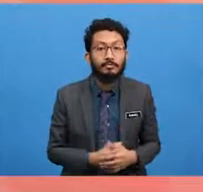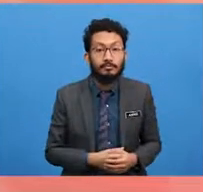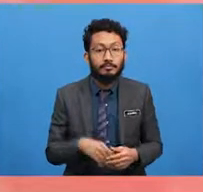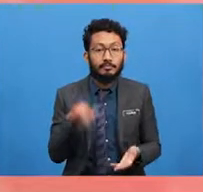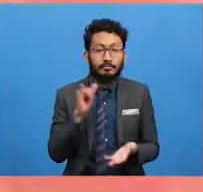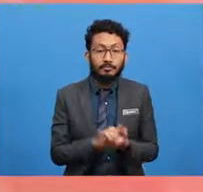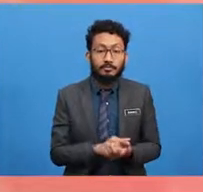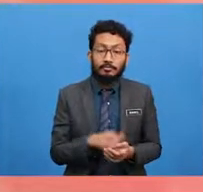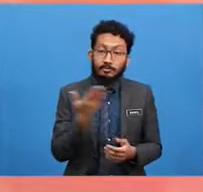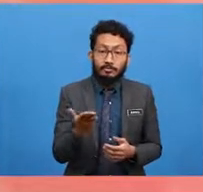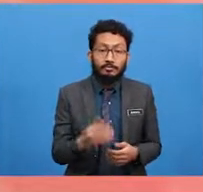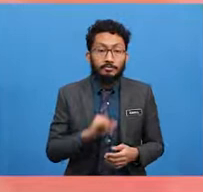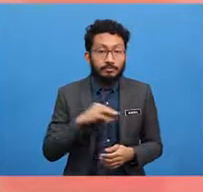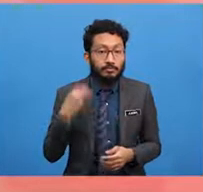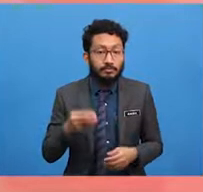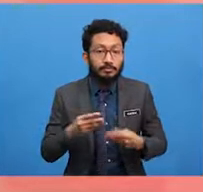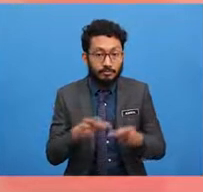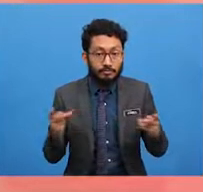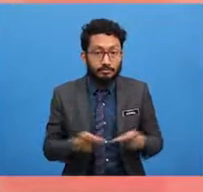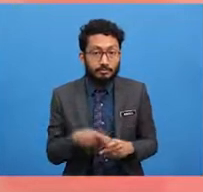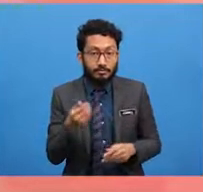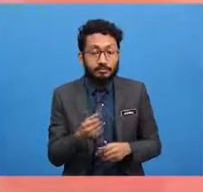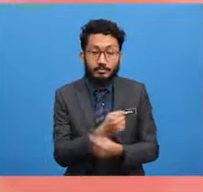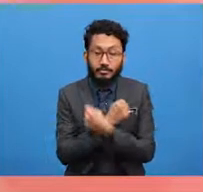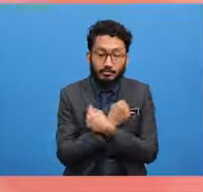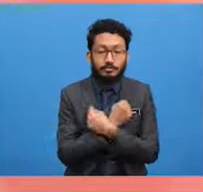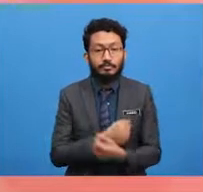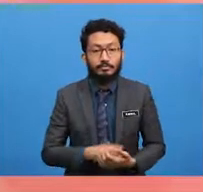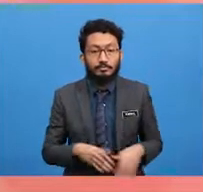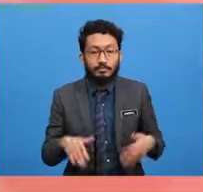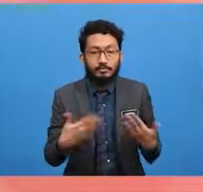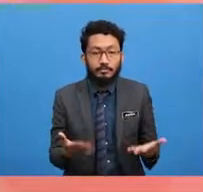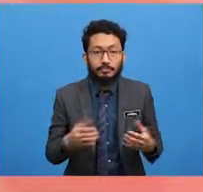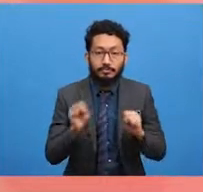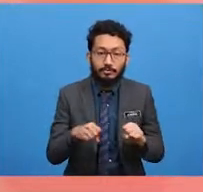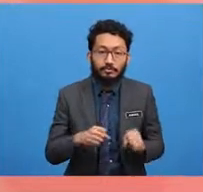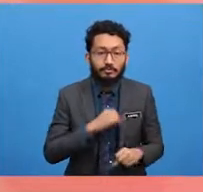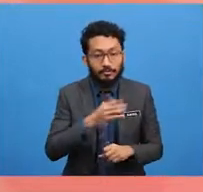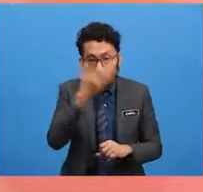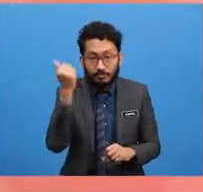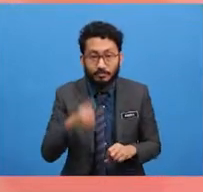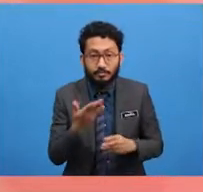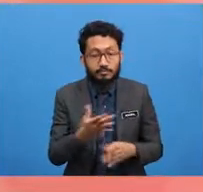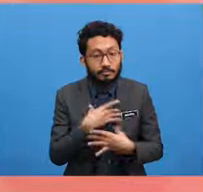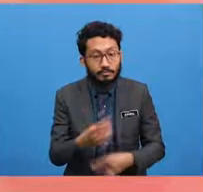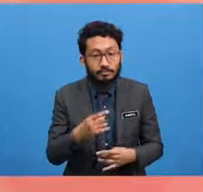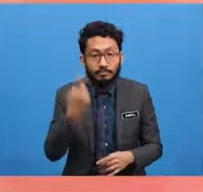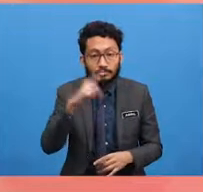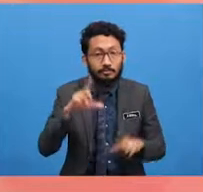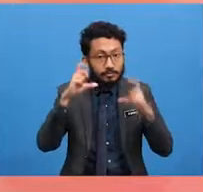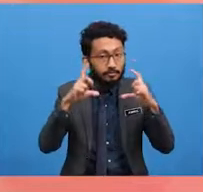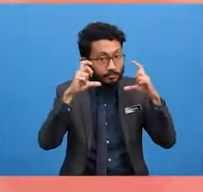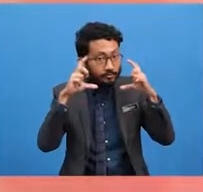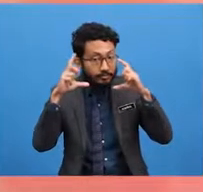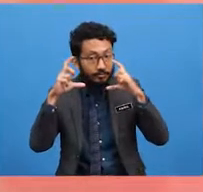site nearby that I know you will love. How could I forget your passion for photography? There